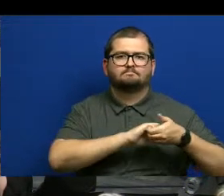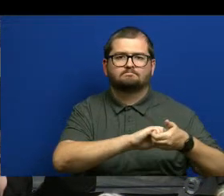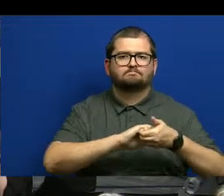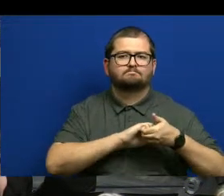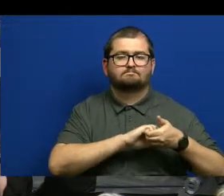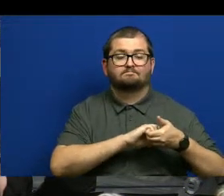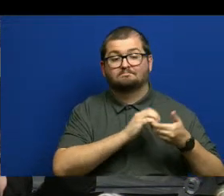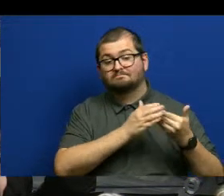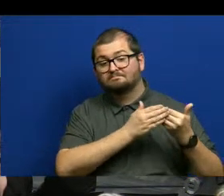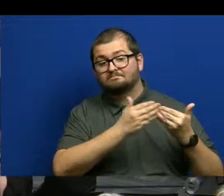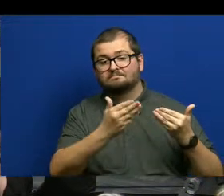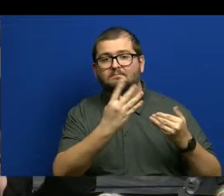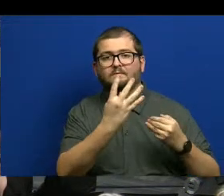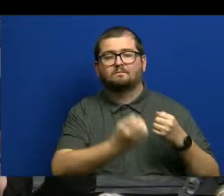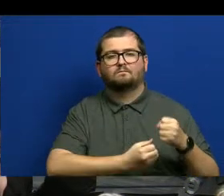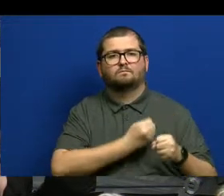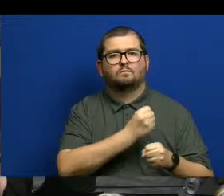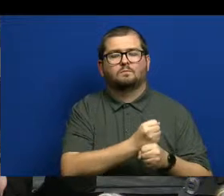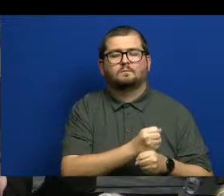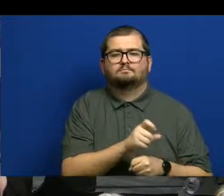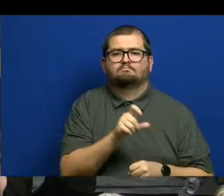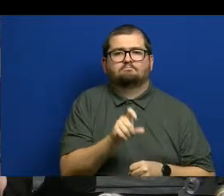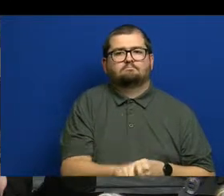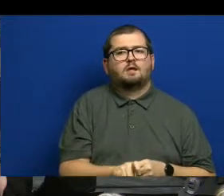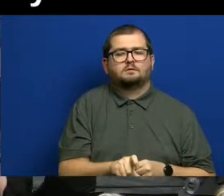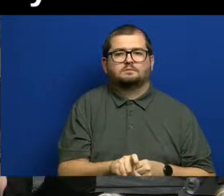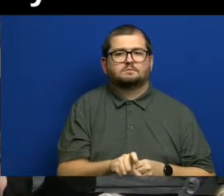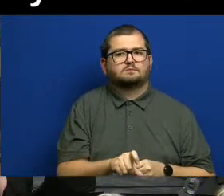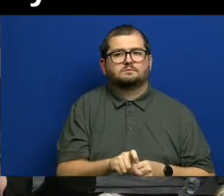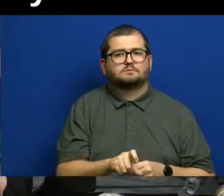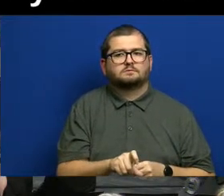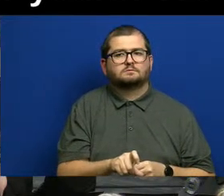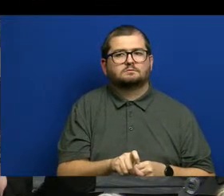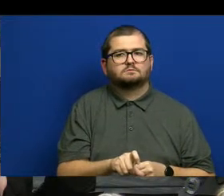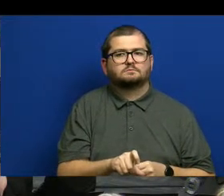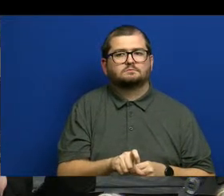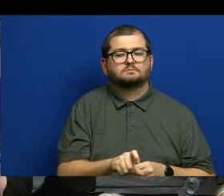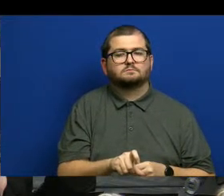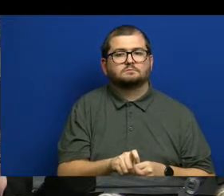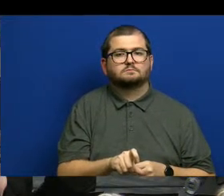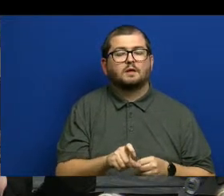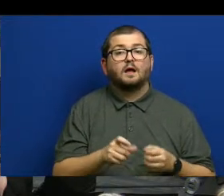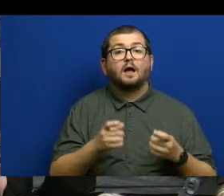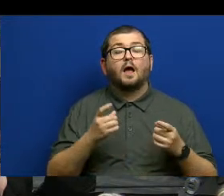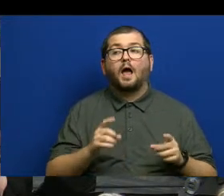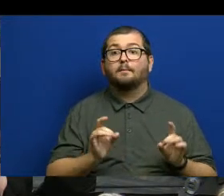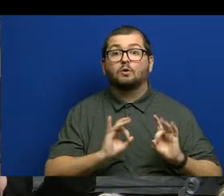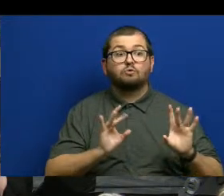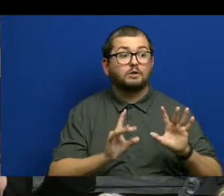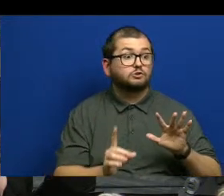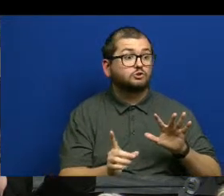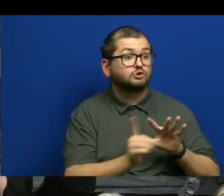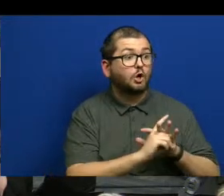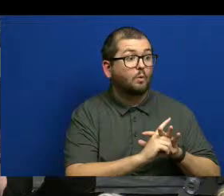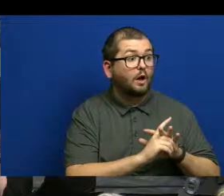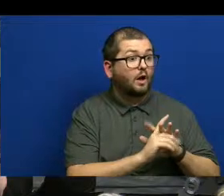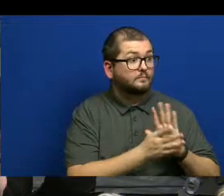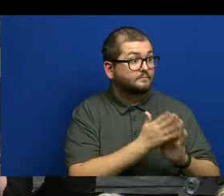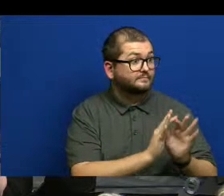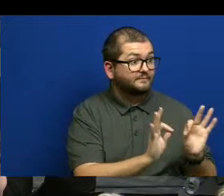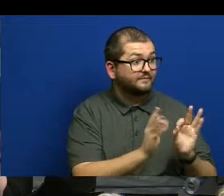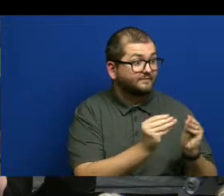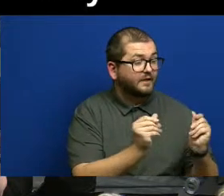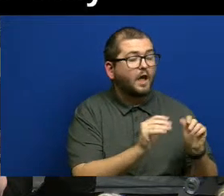especially for the next 4 years. We cannot just show up for crisis. We have to stay together and